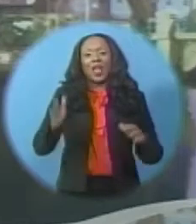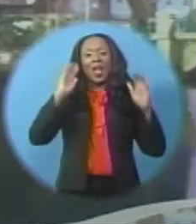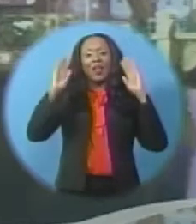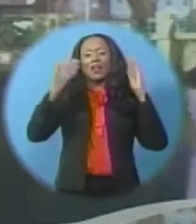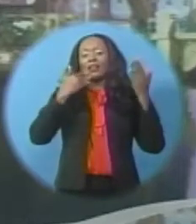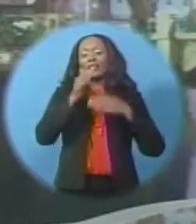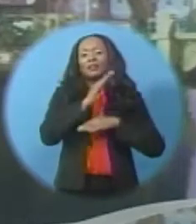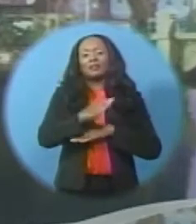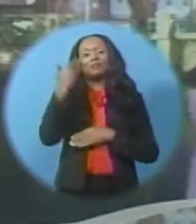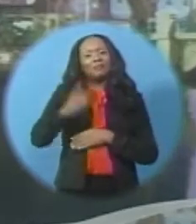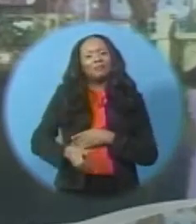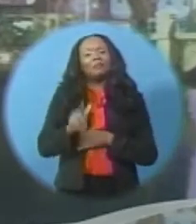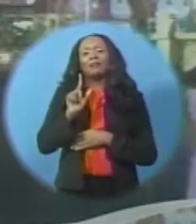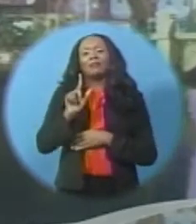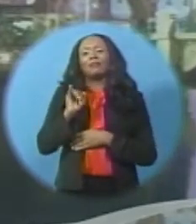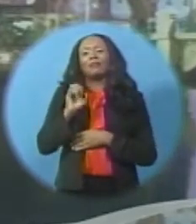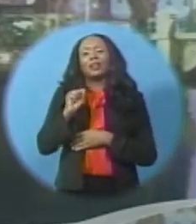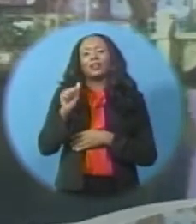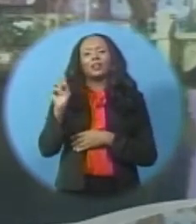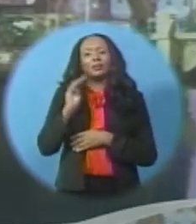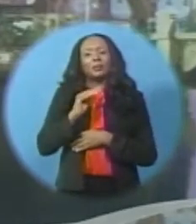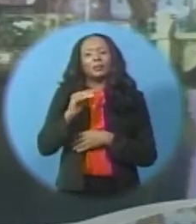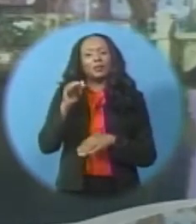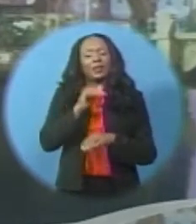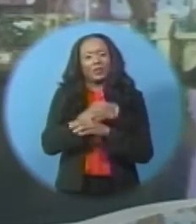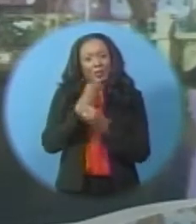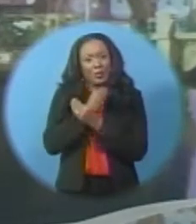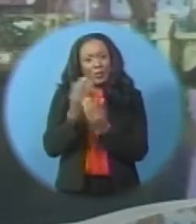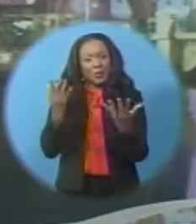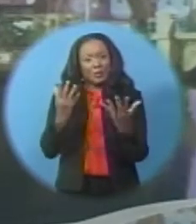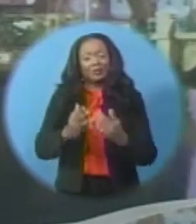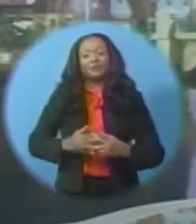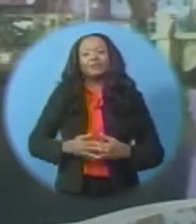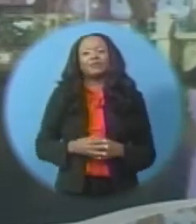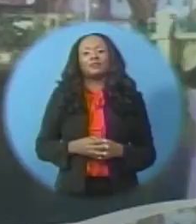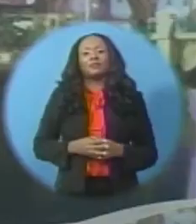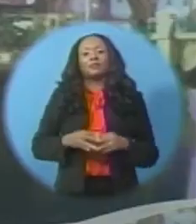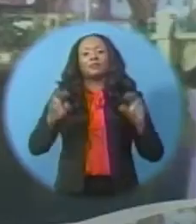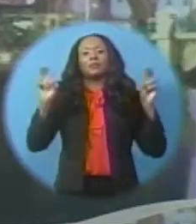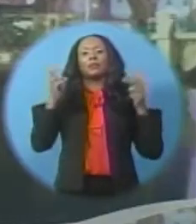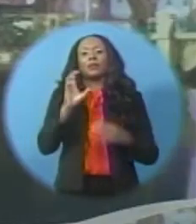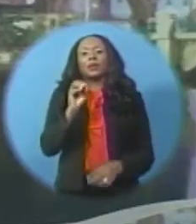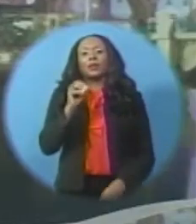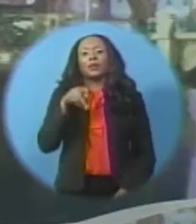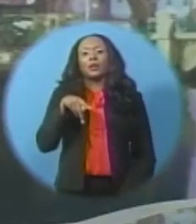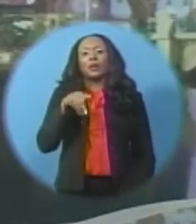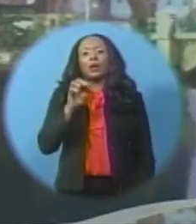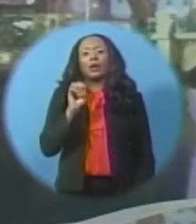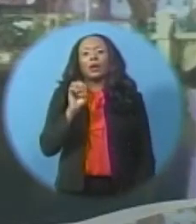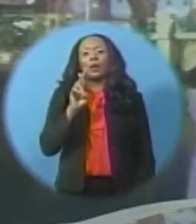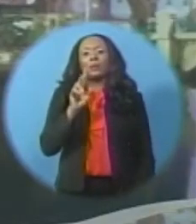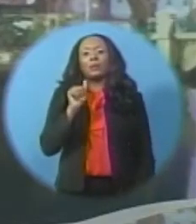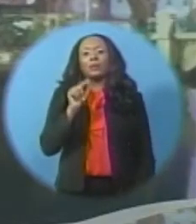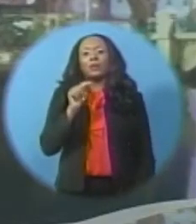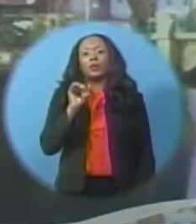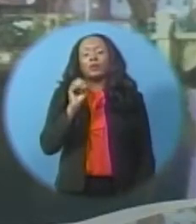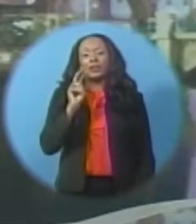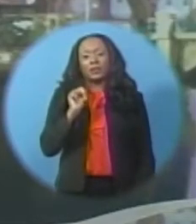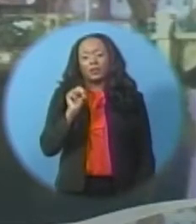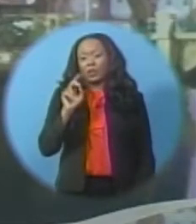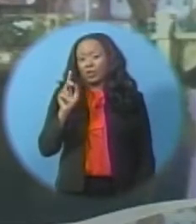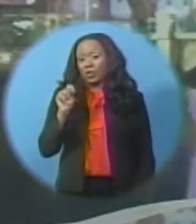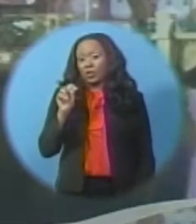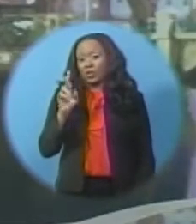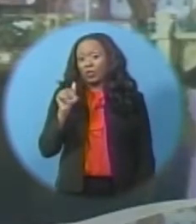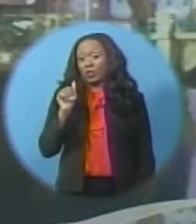Very good evening. I'm Lisa Broom with the CBC Evening News. Operation Tradewinds 2017 has begun, and Prime